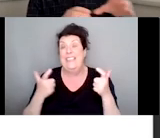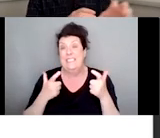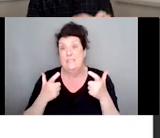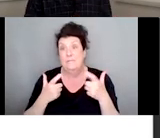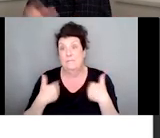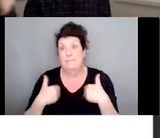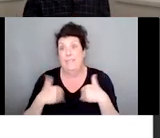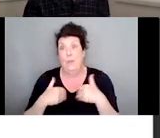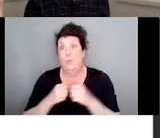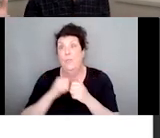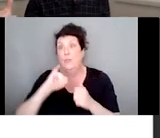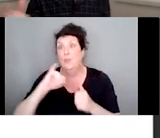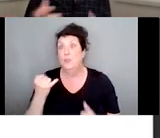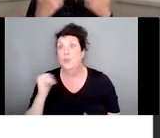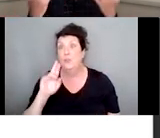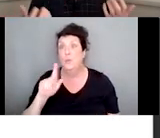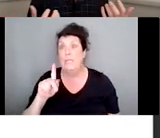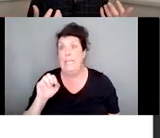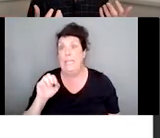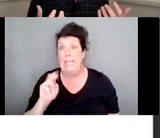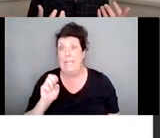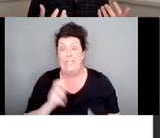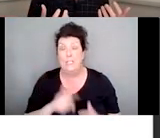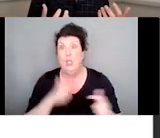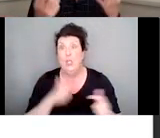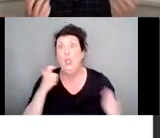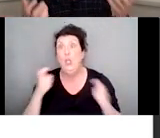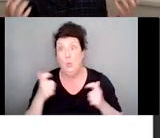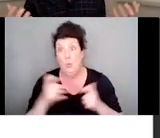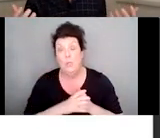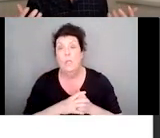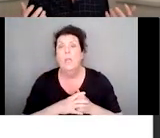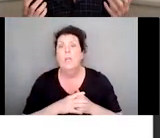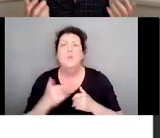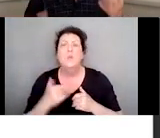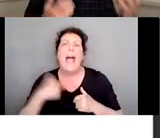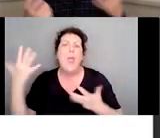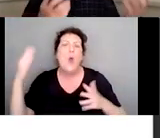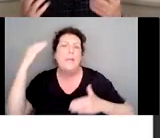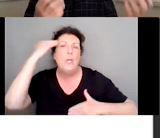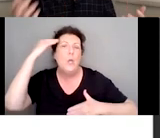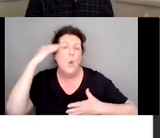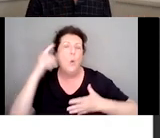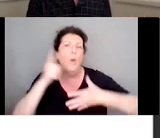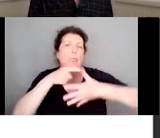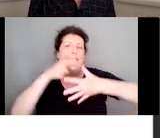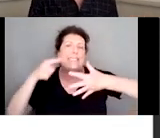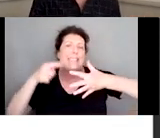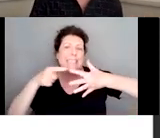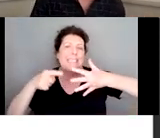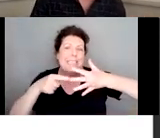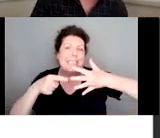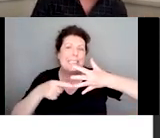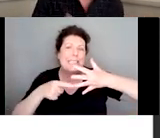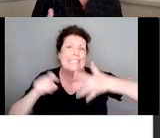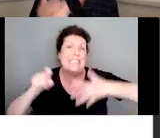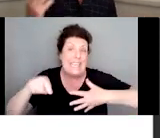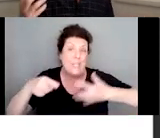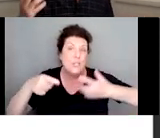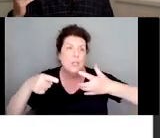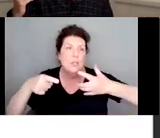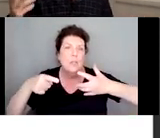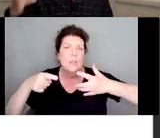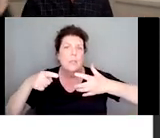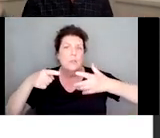of know emotionally where I have to get mayor. And then the question becomes on a practical level, like what are the things that need to happen to get a